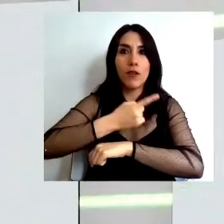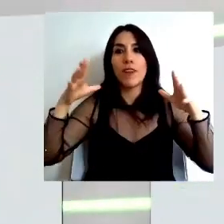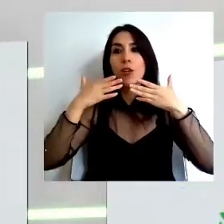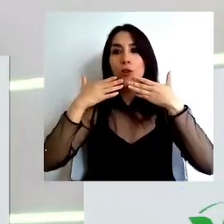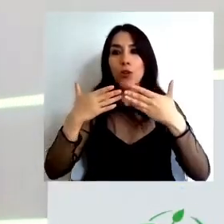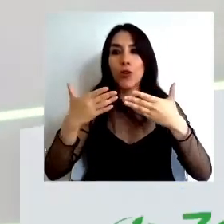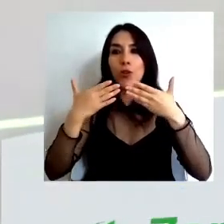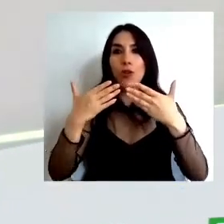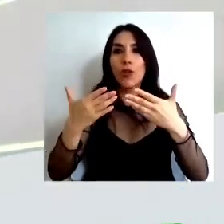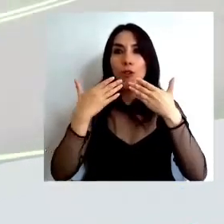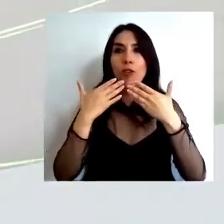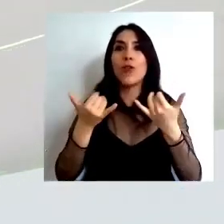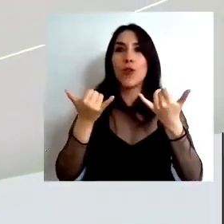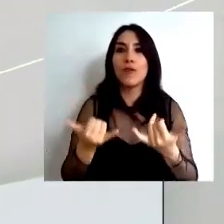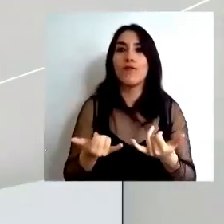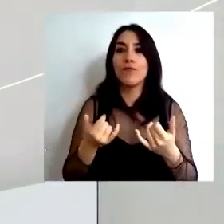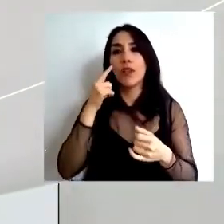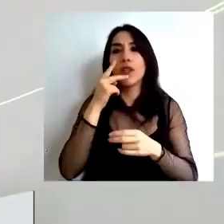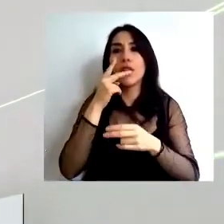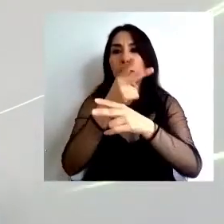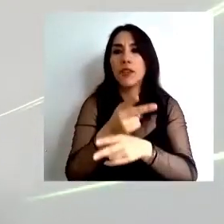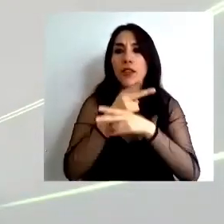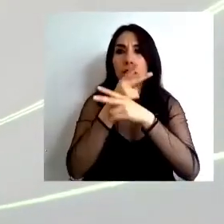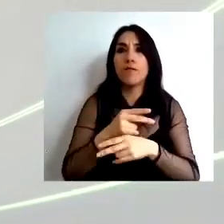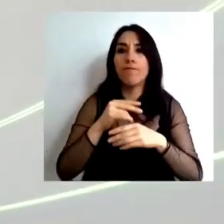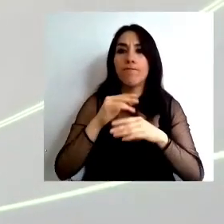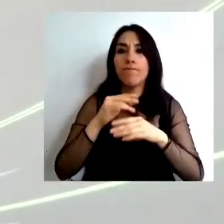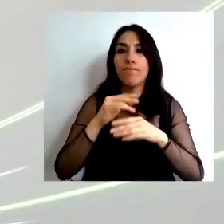Bye-bye. Bye-bye.